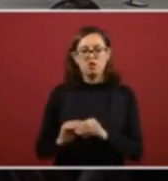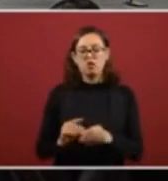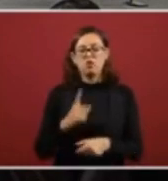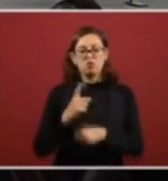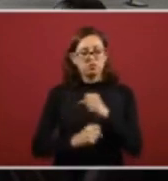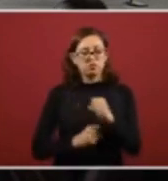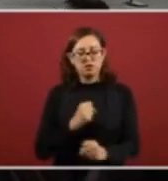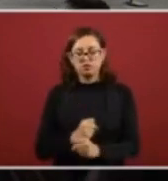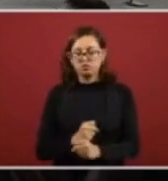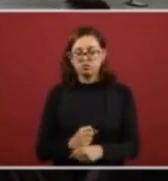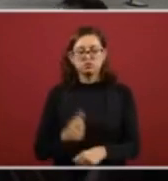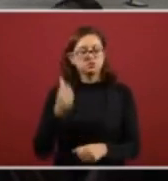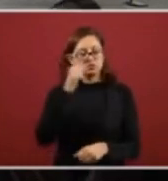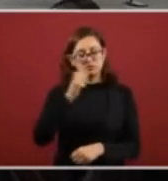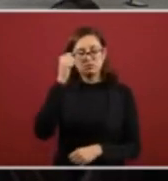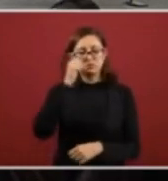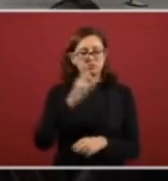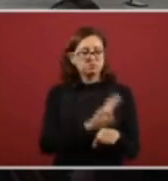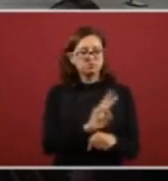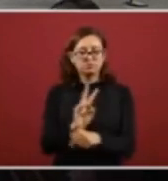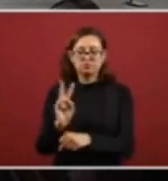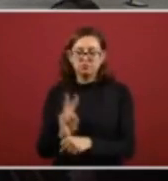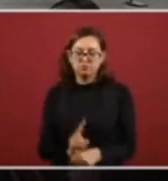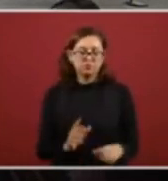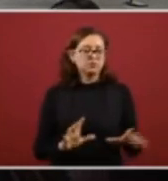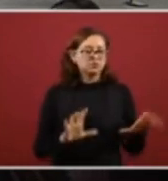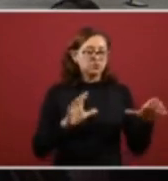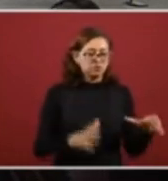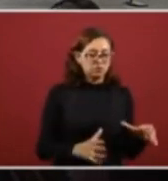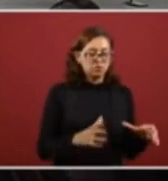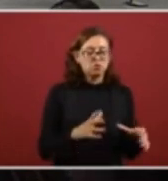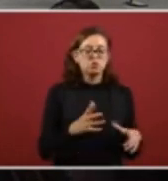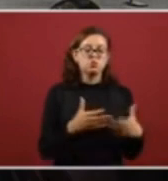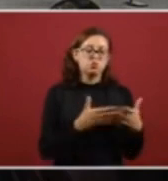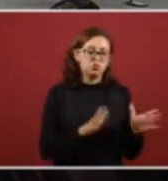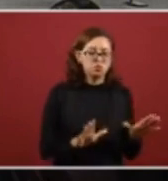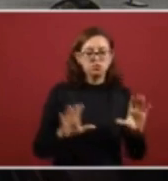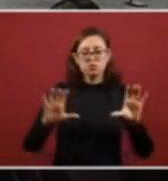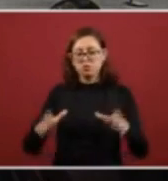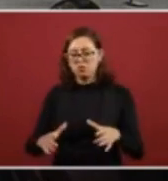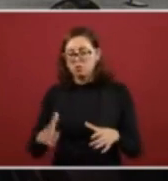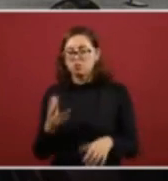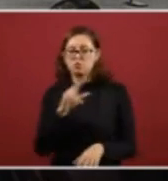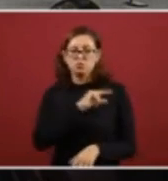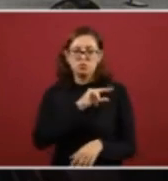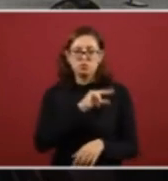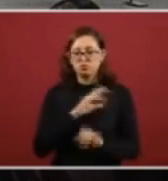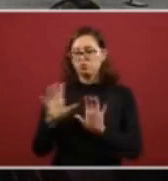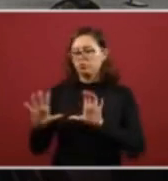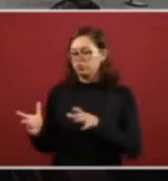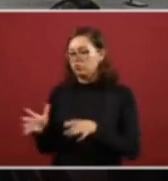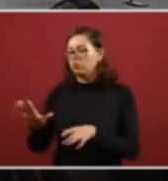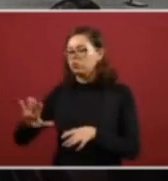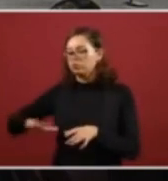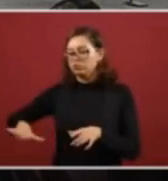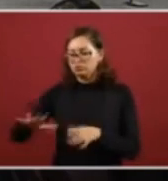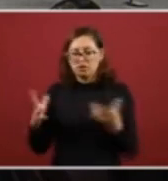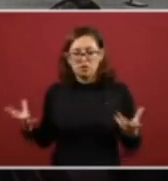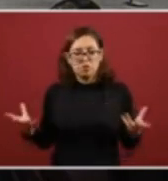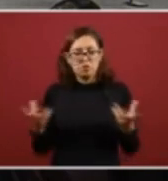all the time, 365 days a year, 24 hours a day, for the private sector, social sector, public